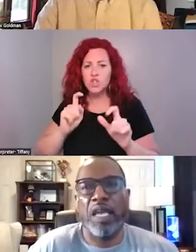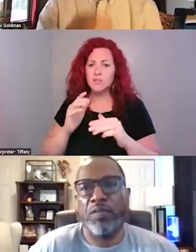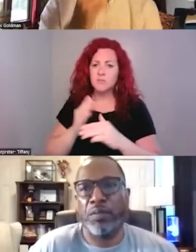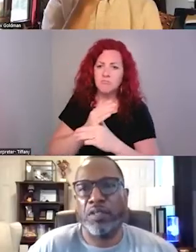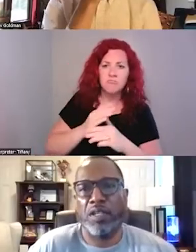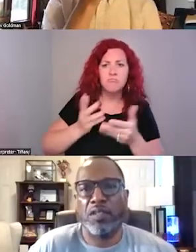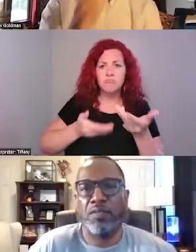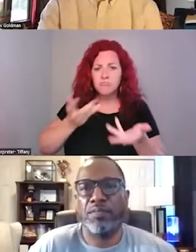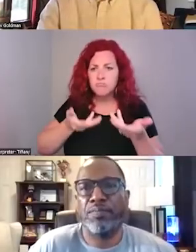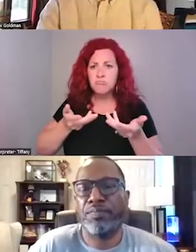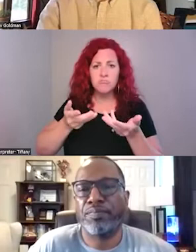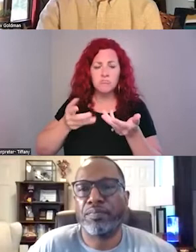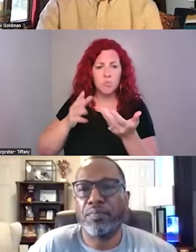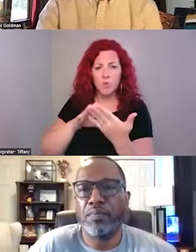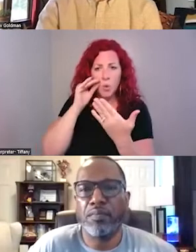takeaways they have from the presentation.